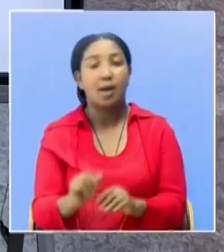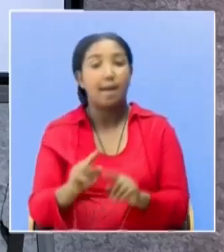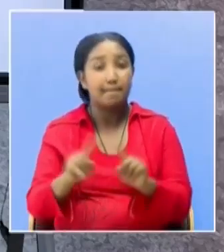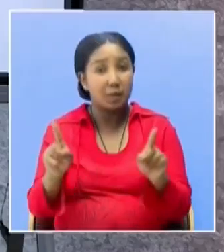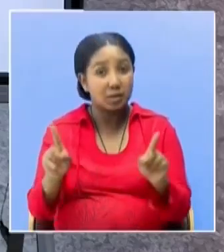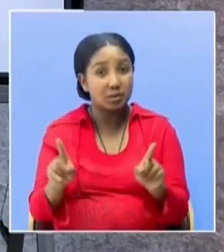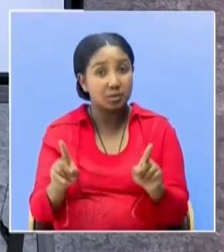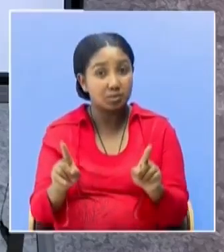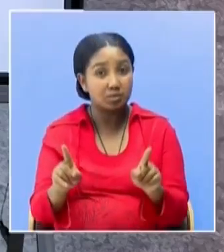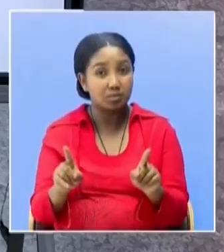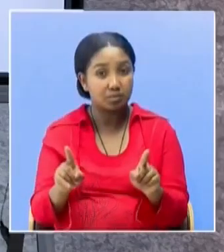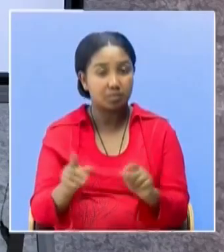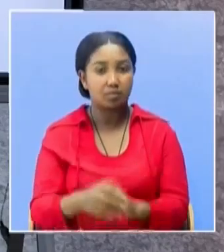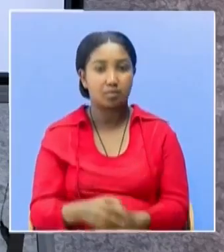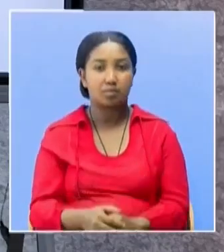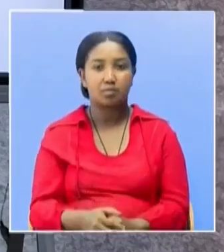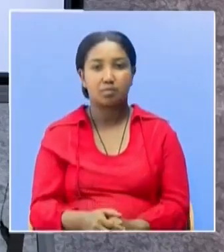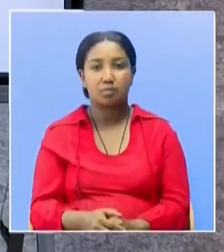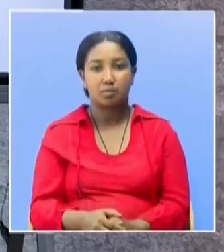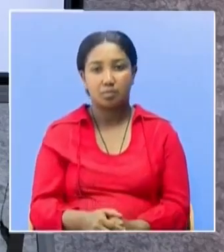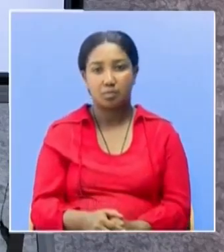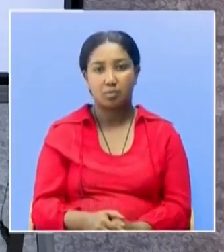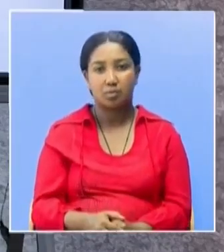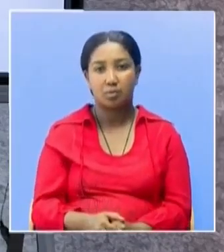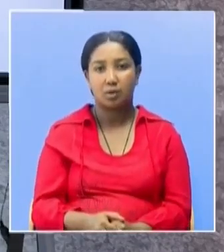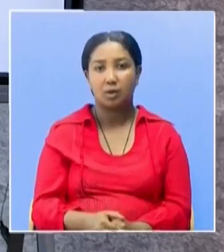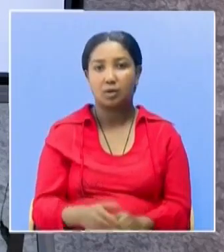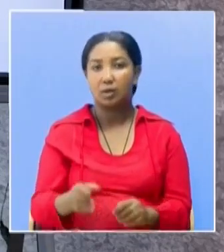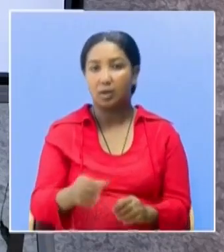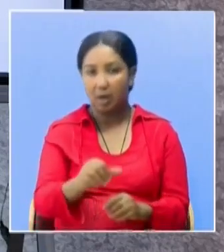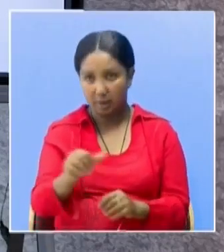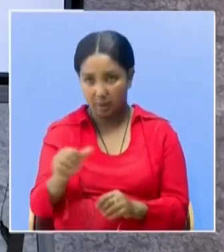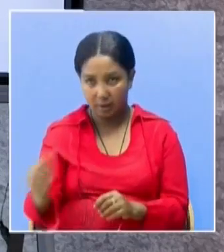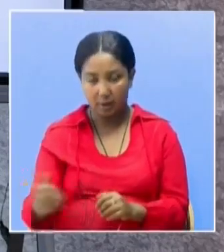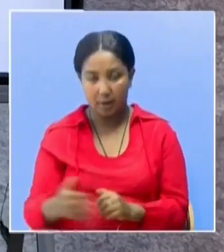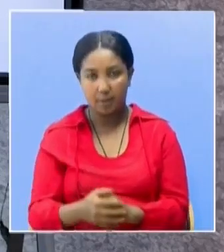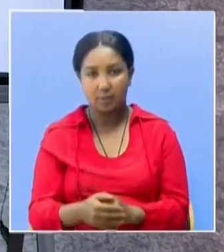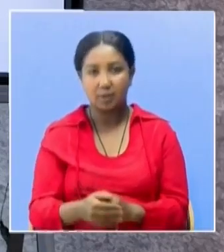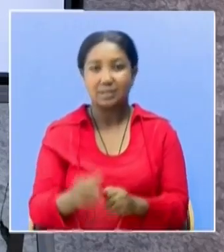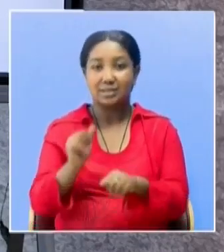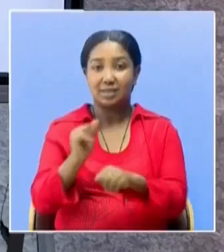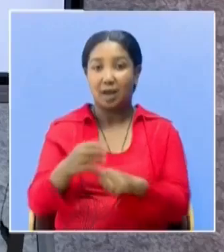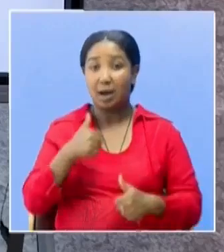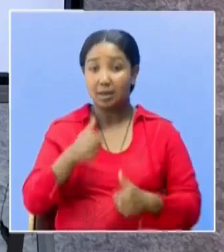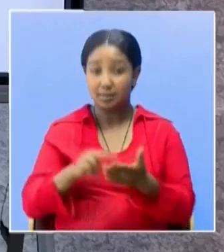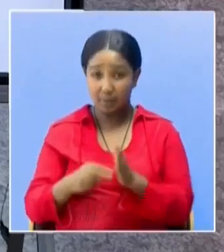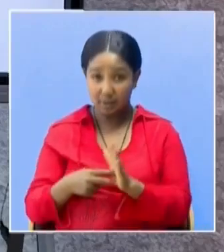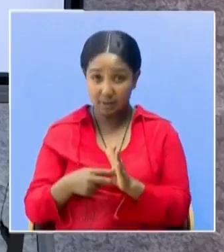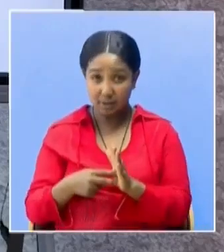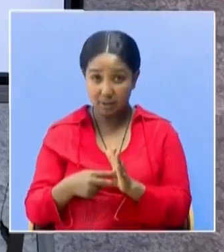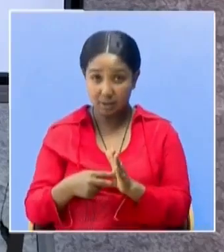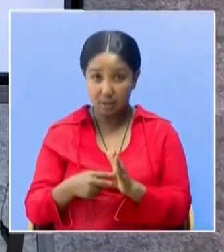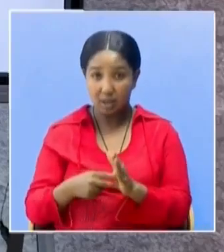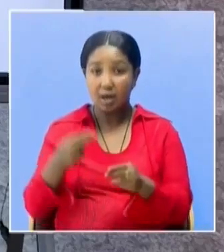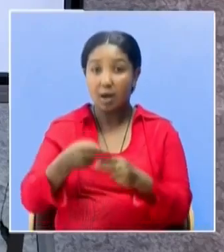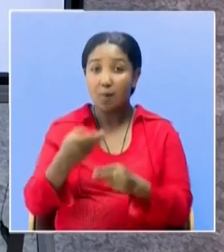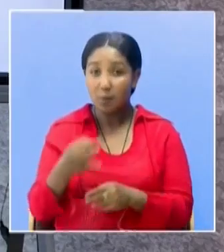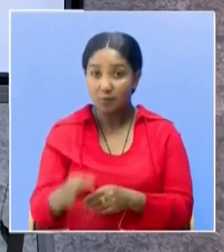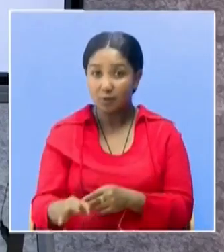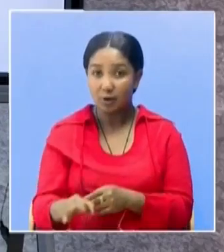its approach that's different. So when it comes to the friendly letter, sender's address means It's a name of